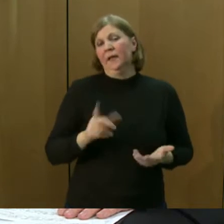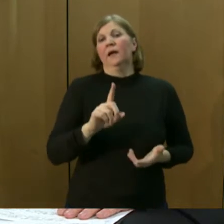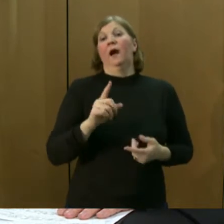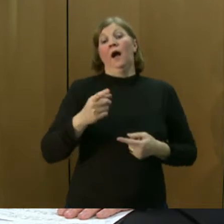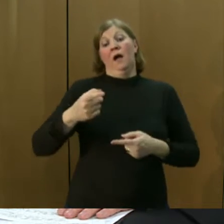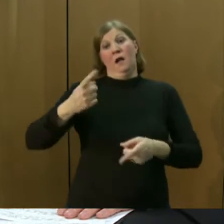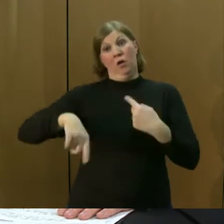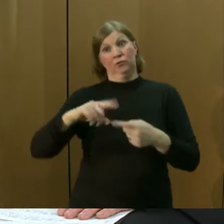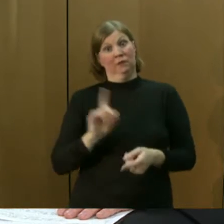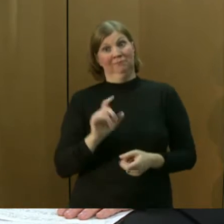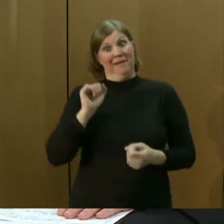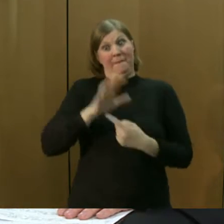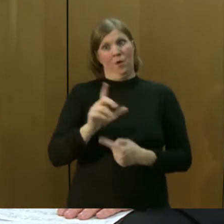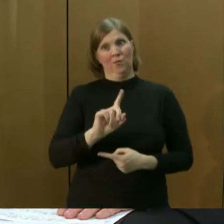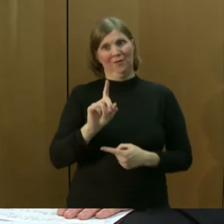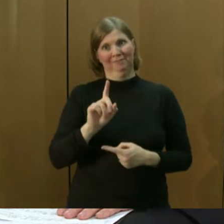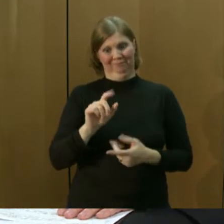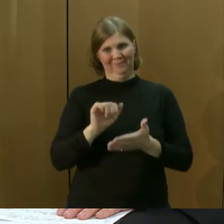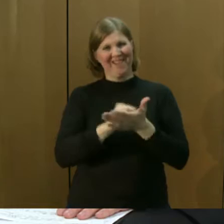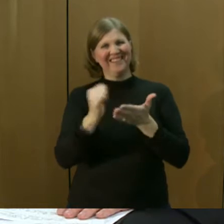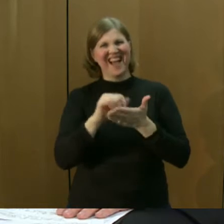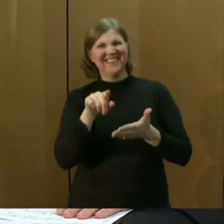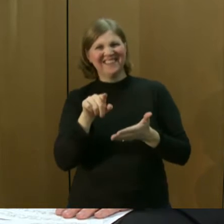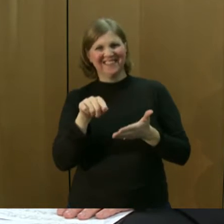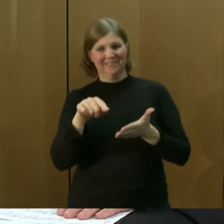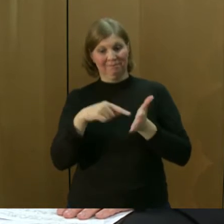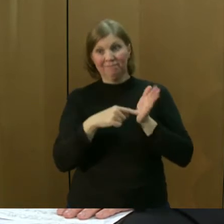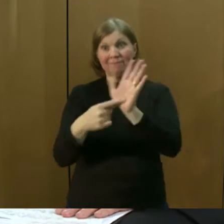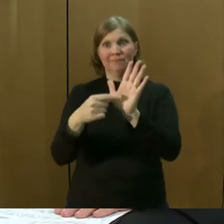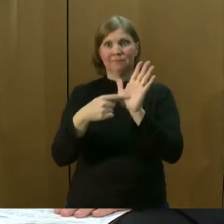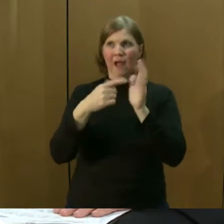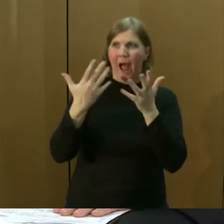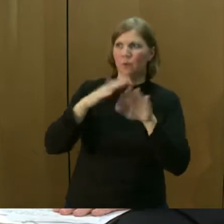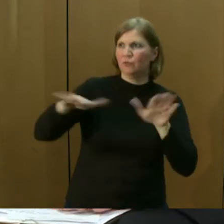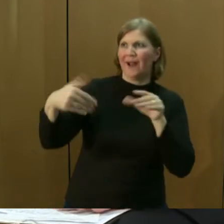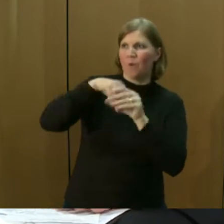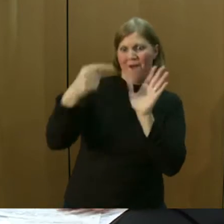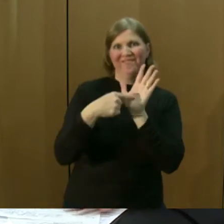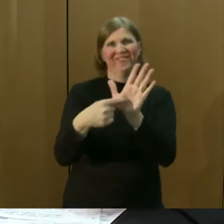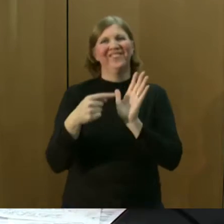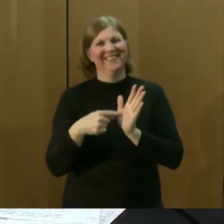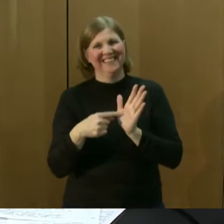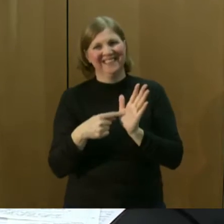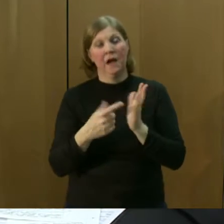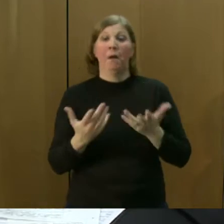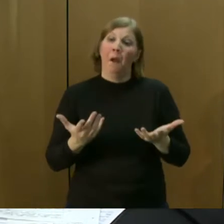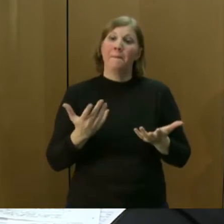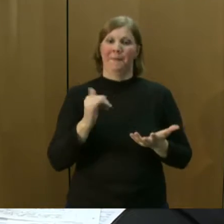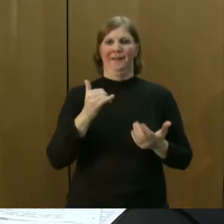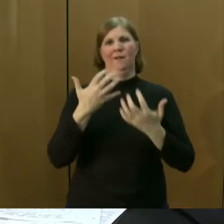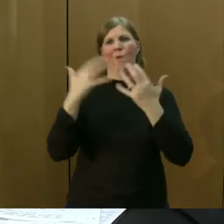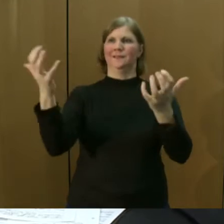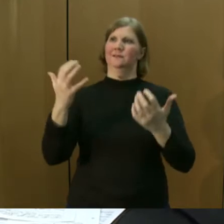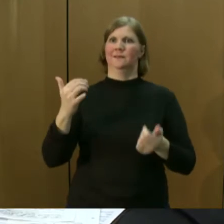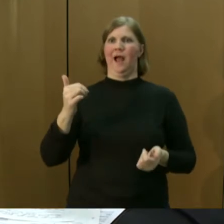person's performance and stuff, because audiences might not be happy if they're showing up to something that they're expecting.